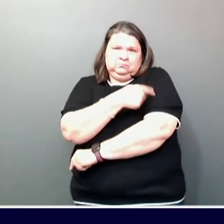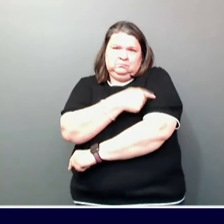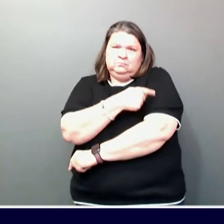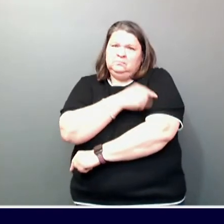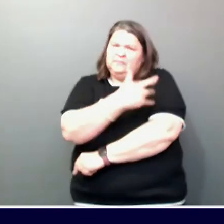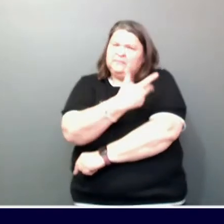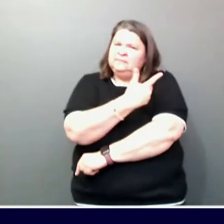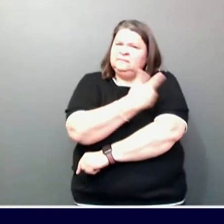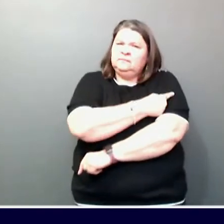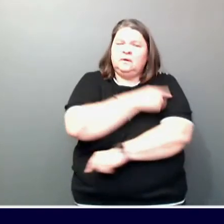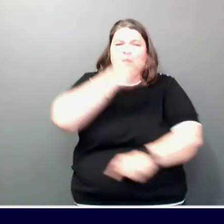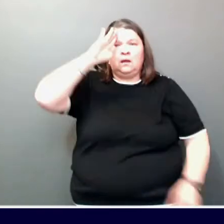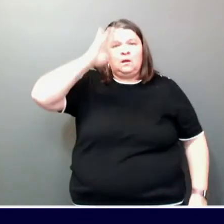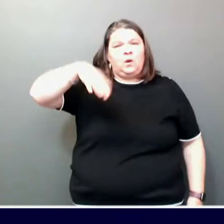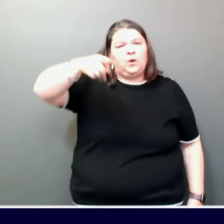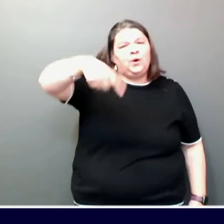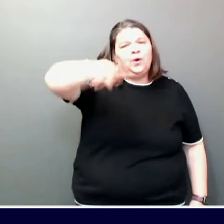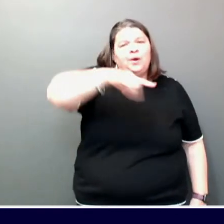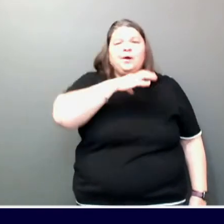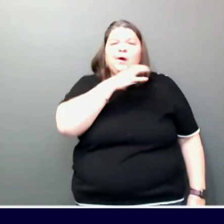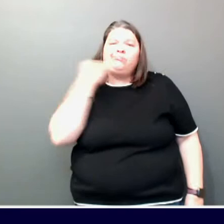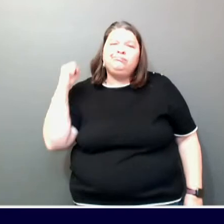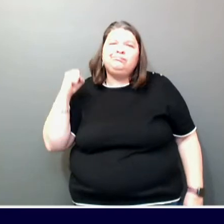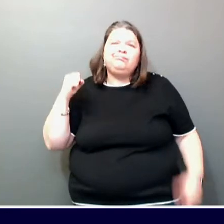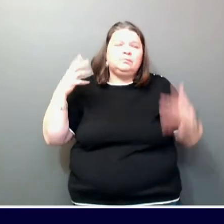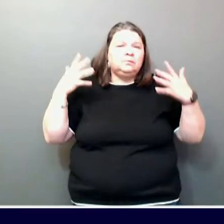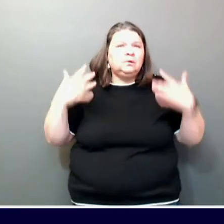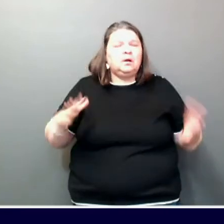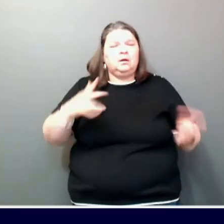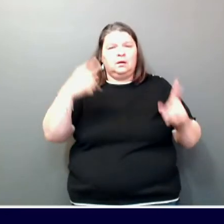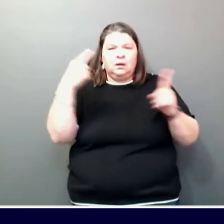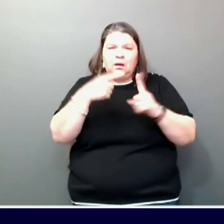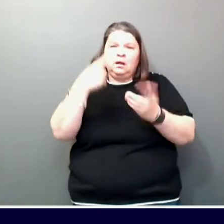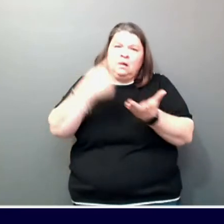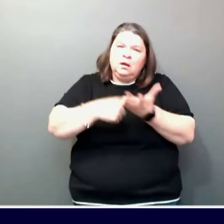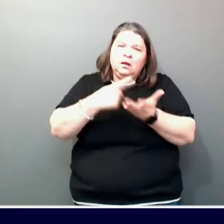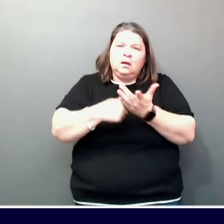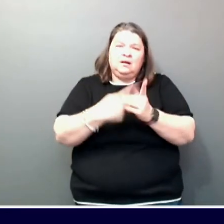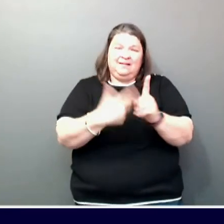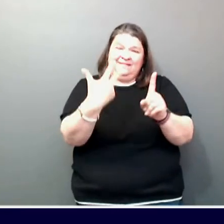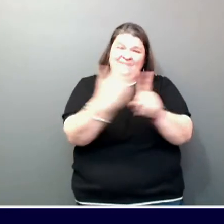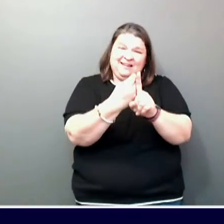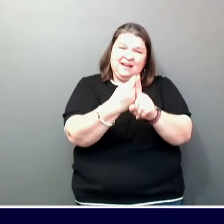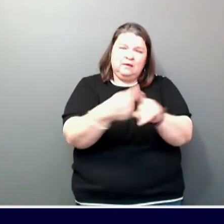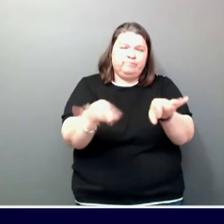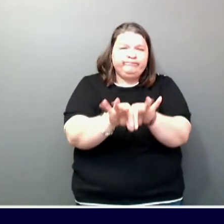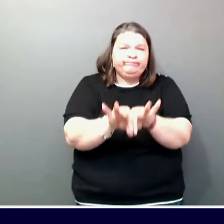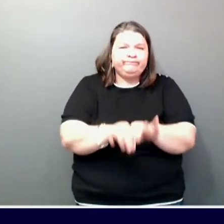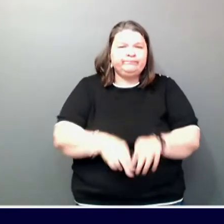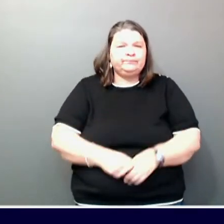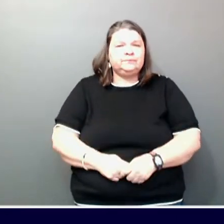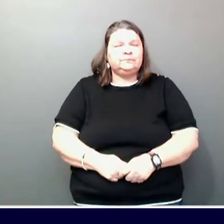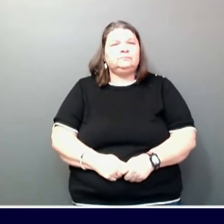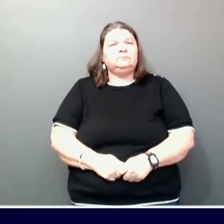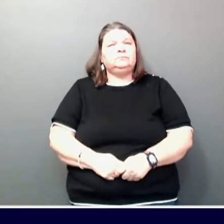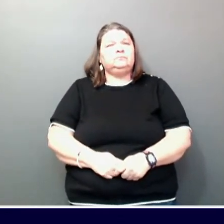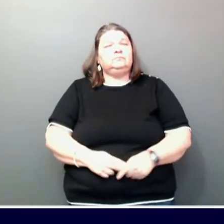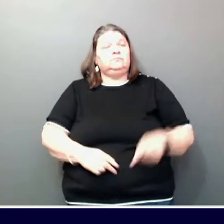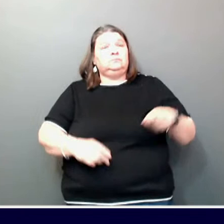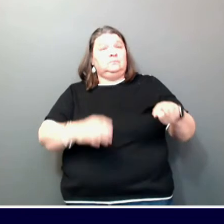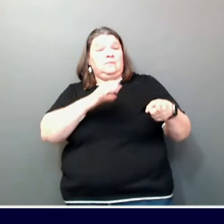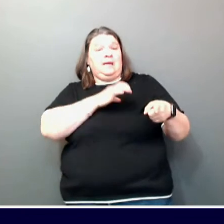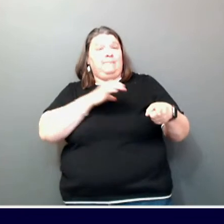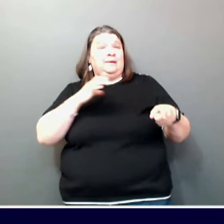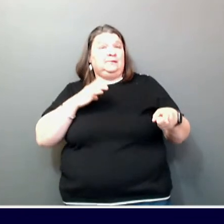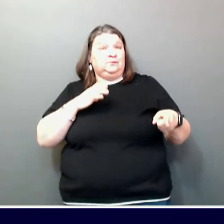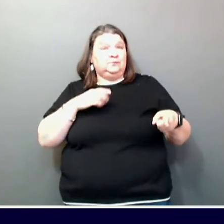that desire with being vigilant for what's down the pike. Commissioner? Sure, and I'll just add, Governor Mills said this in her State of the State last week.